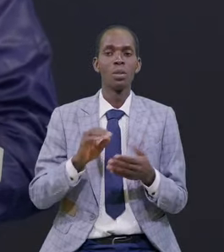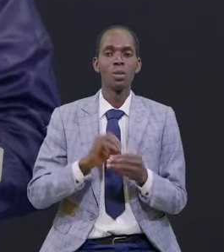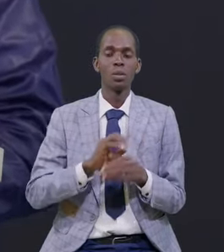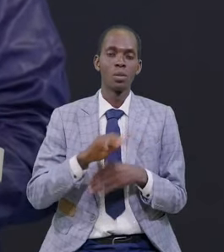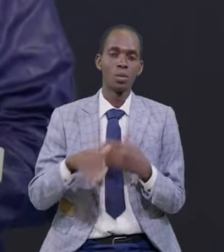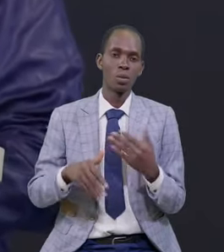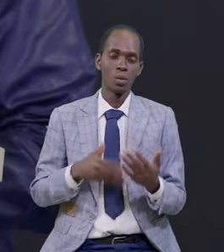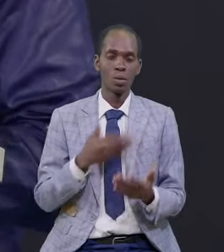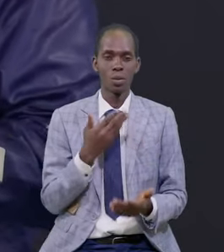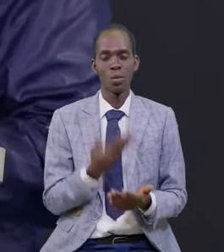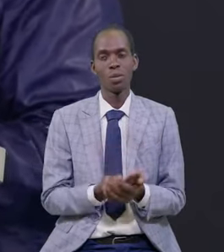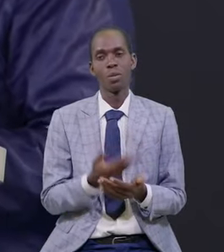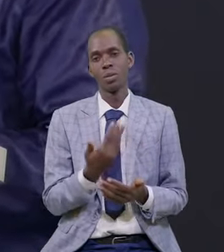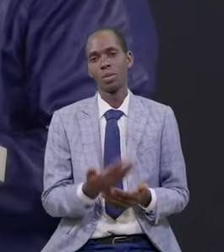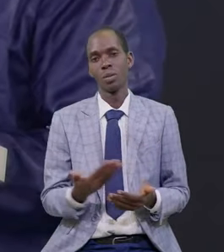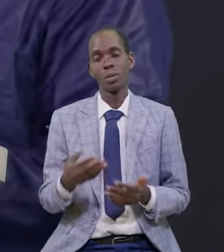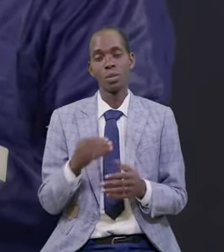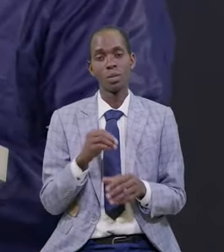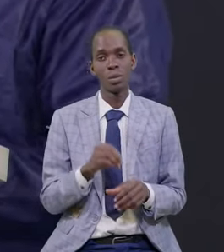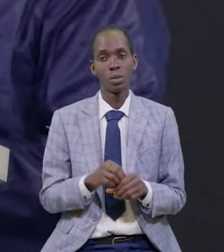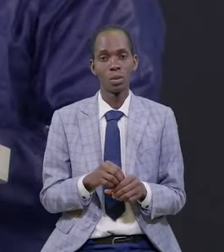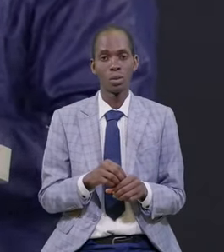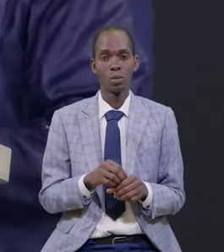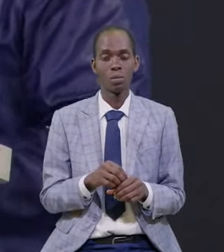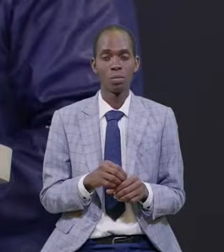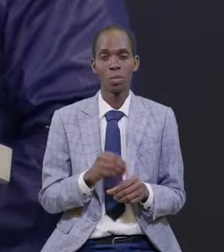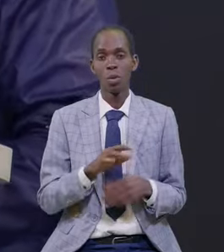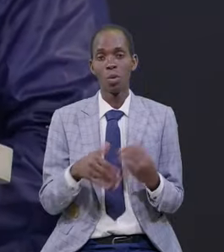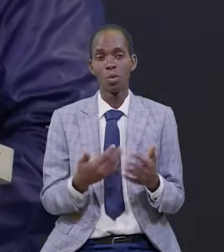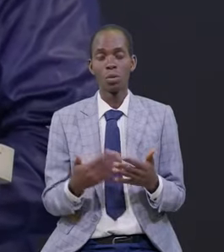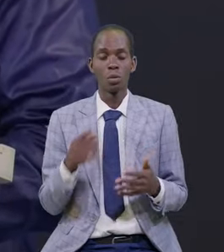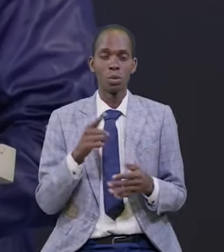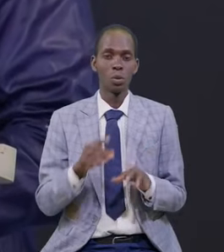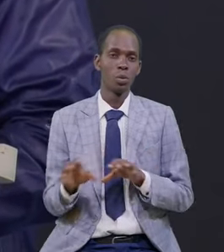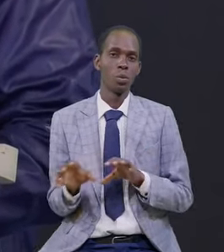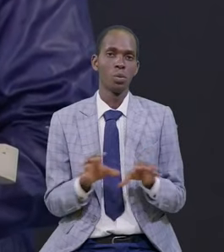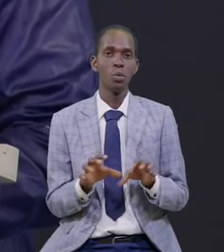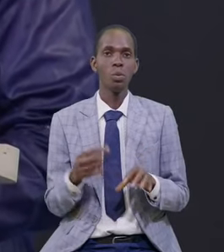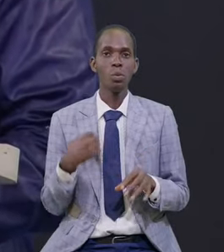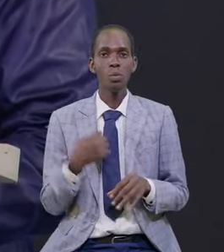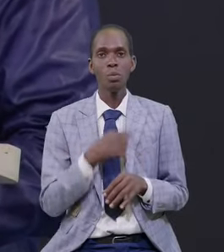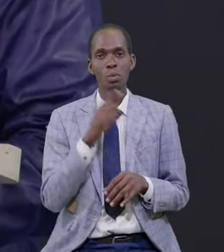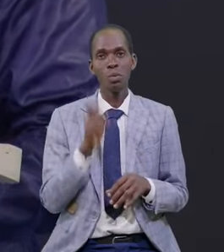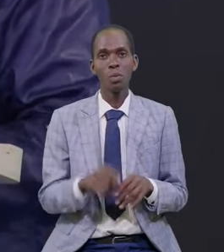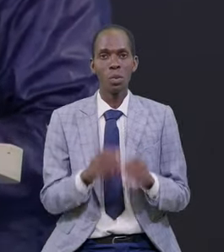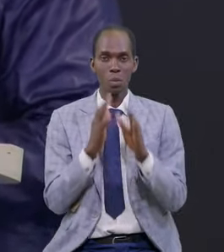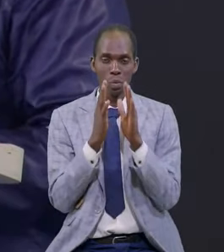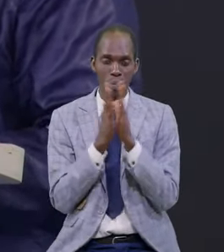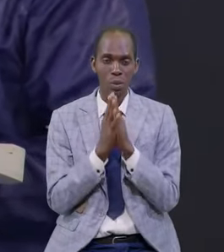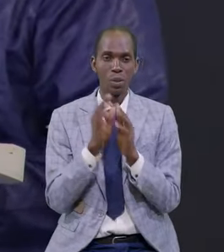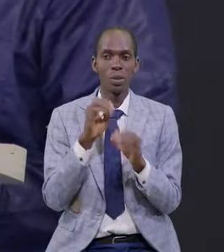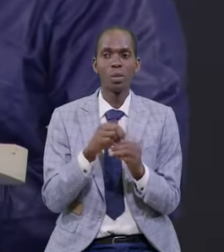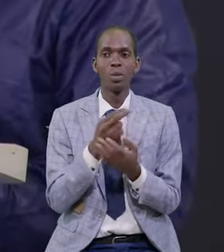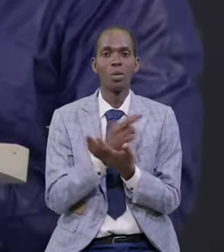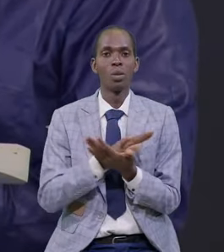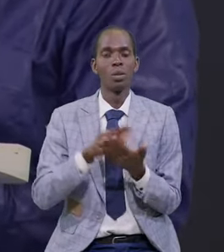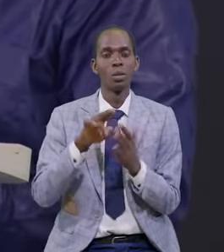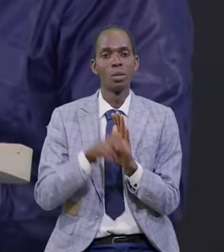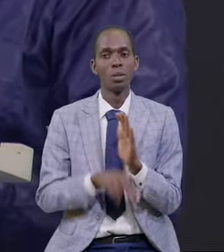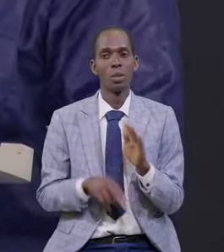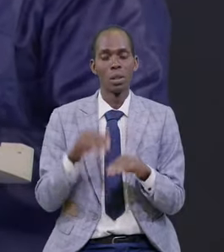do we must pray in Holiness at this very material